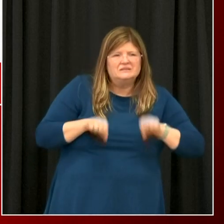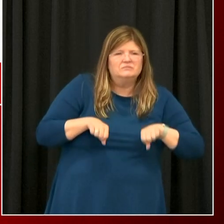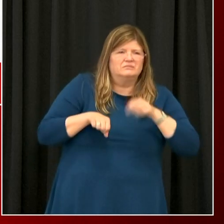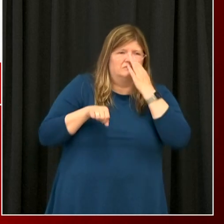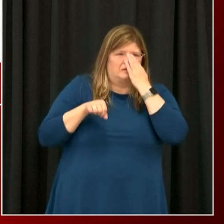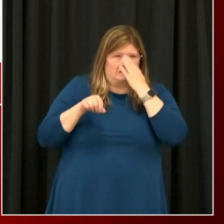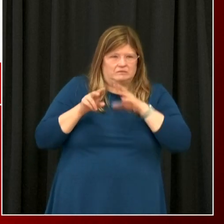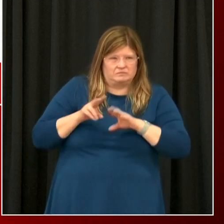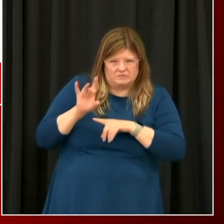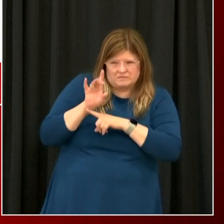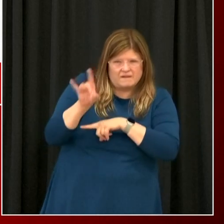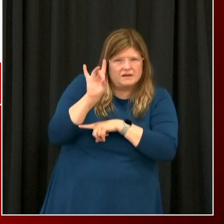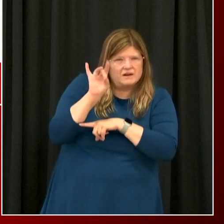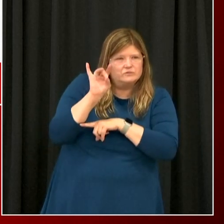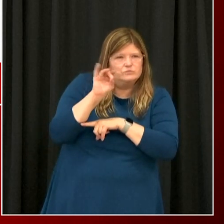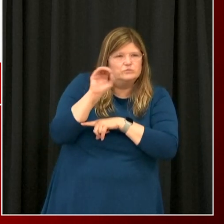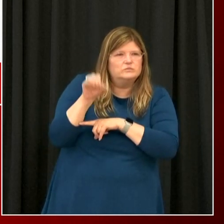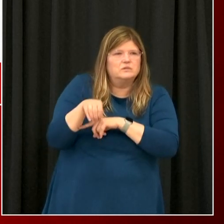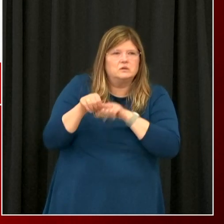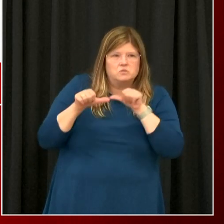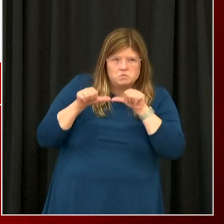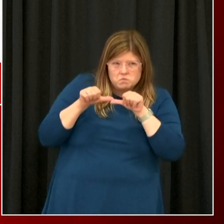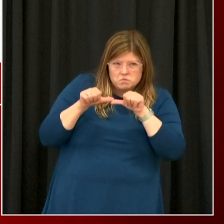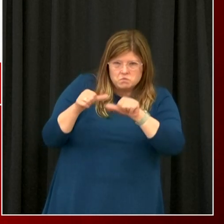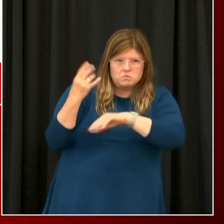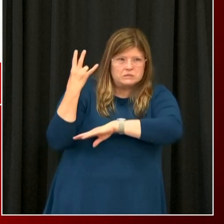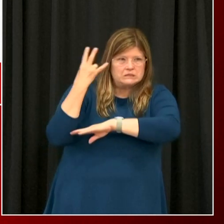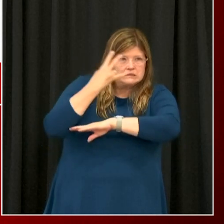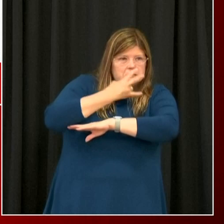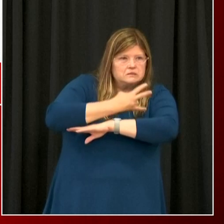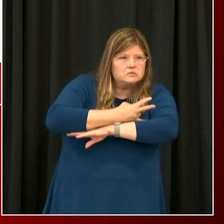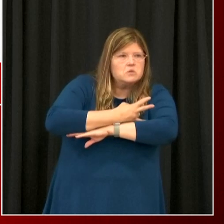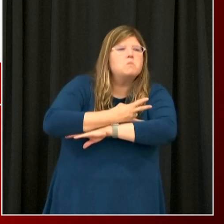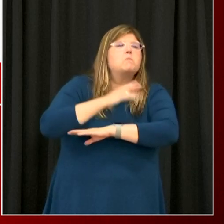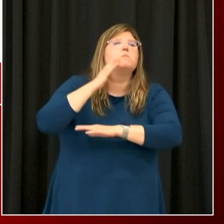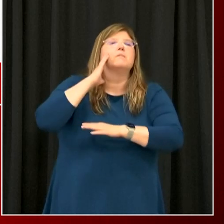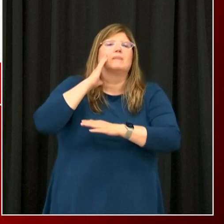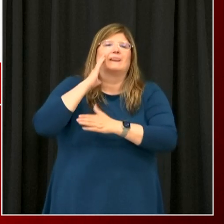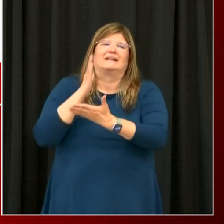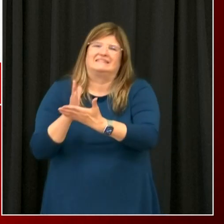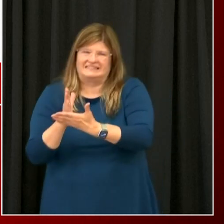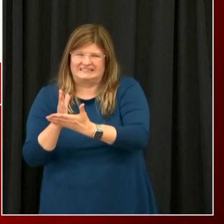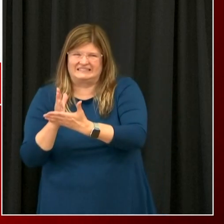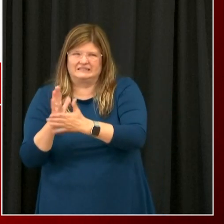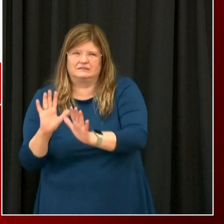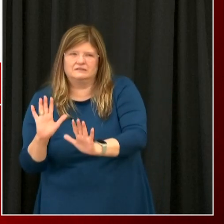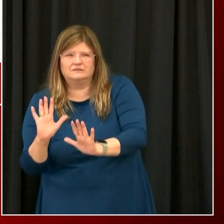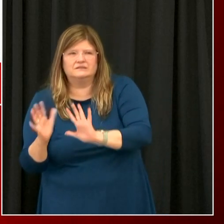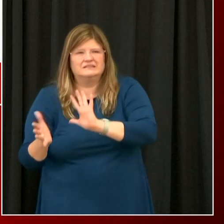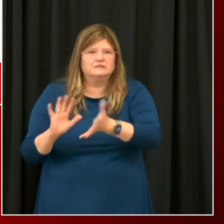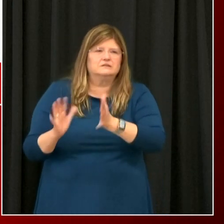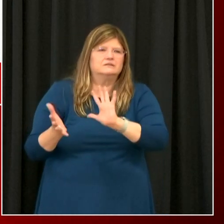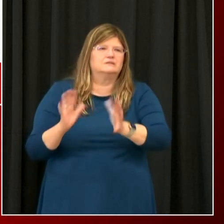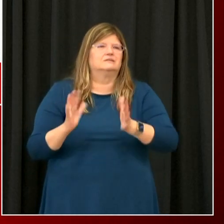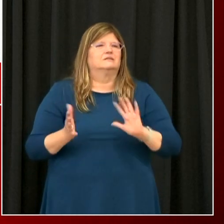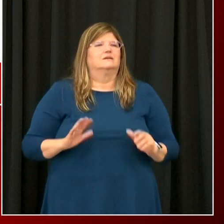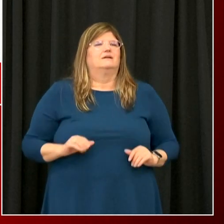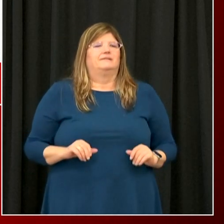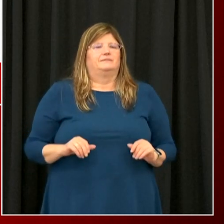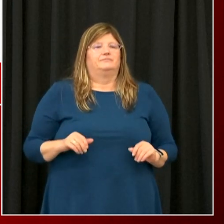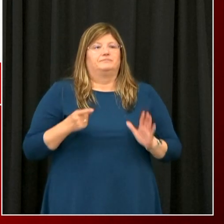may have to have a consideration as to whether or not that should continue, or we would need to have